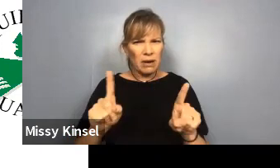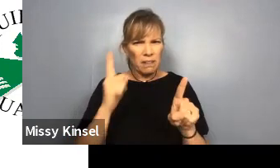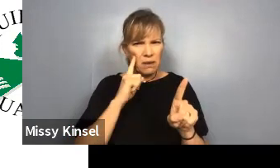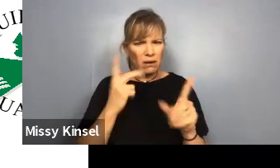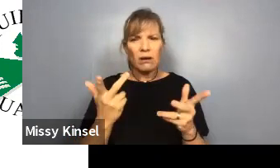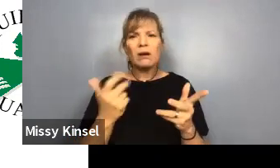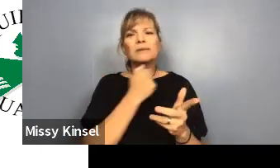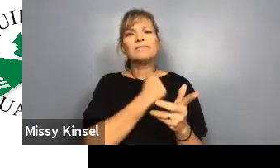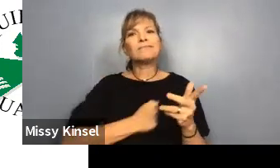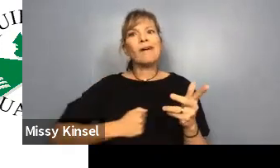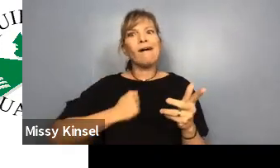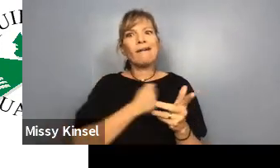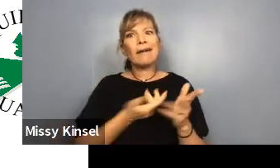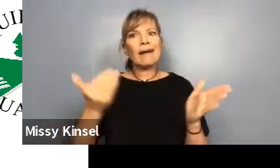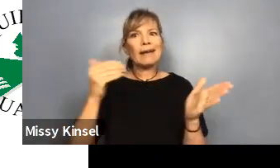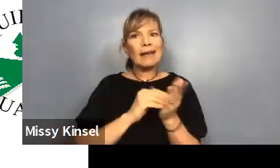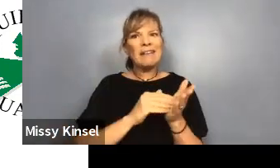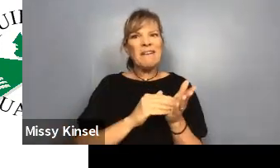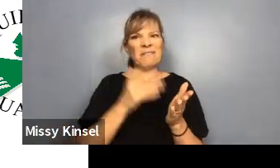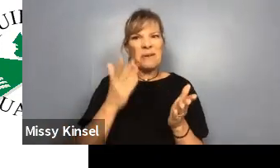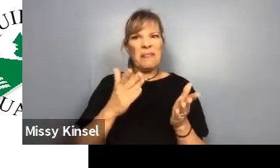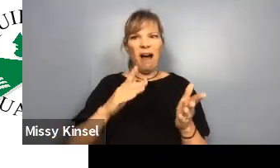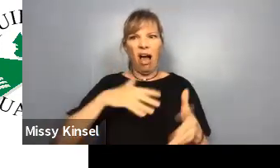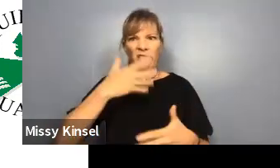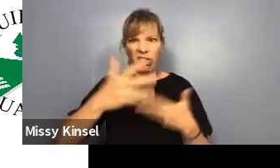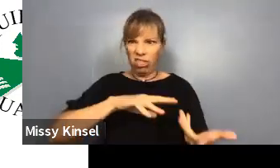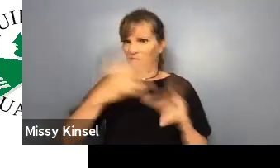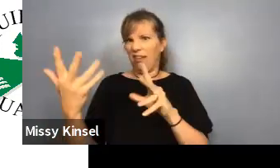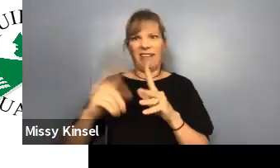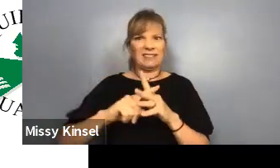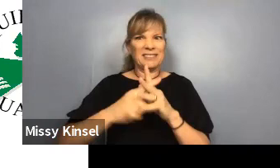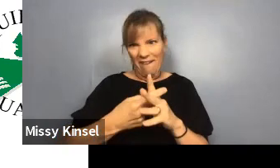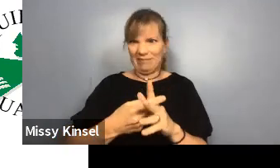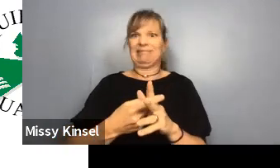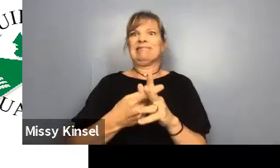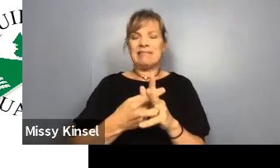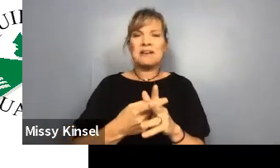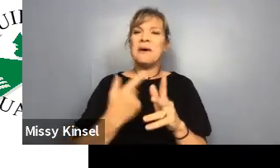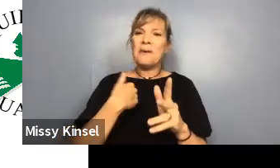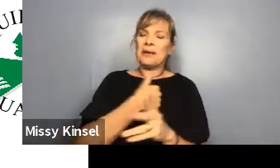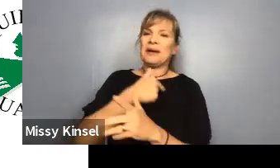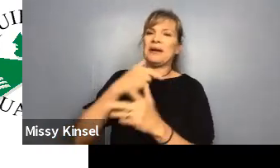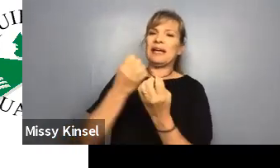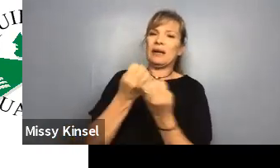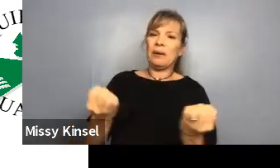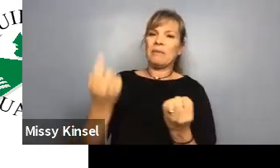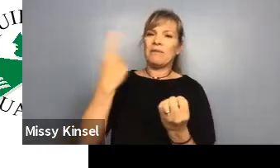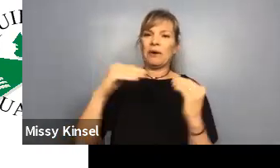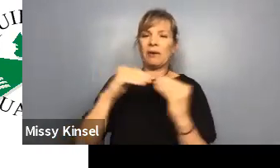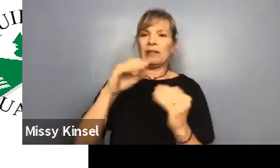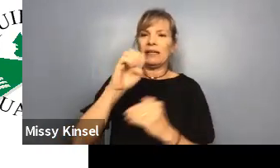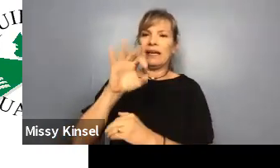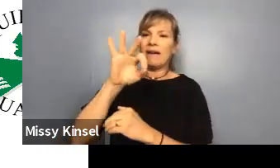I apologize for the rocky start there, folks. So we are Equipped for Equality. We are a federally funded